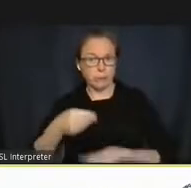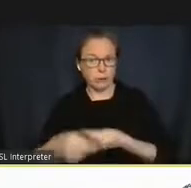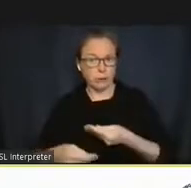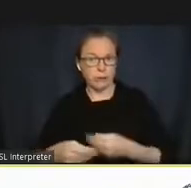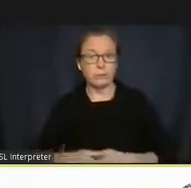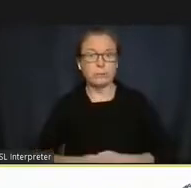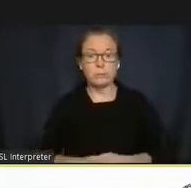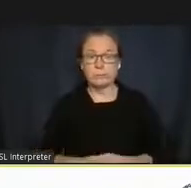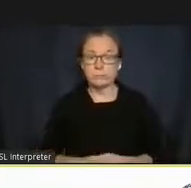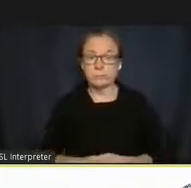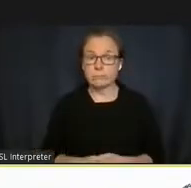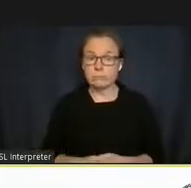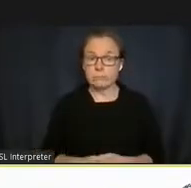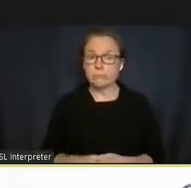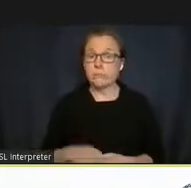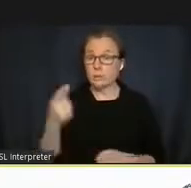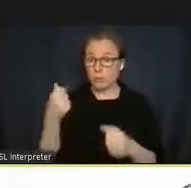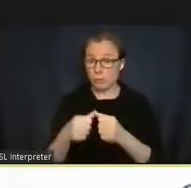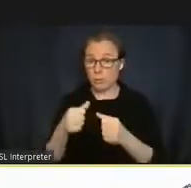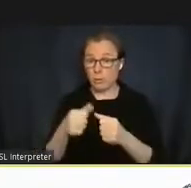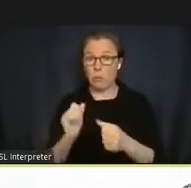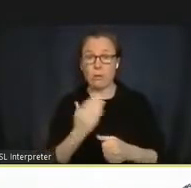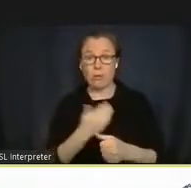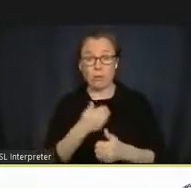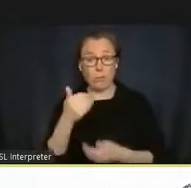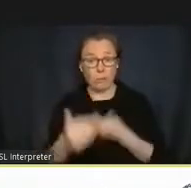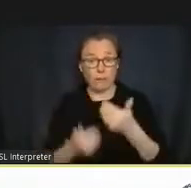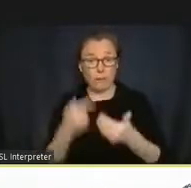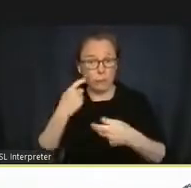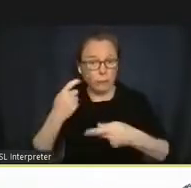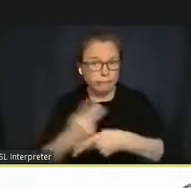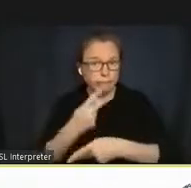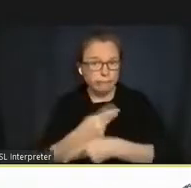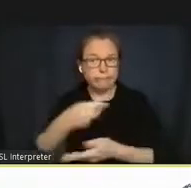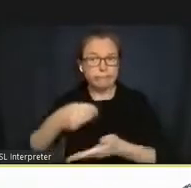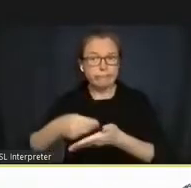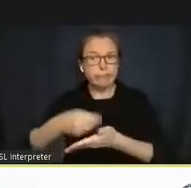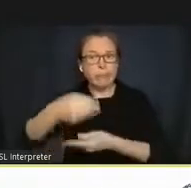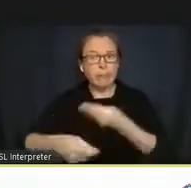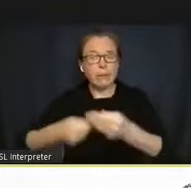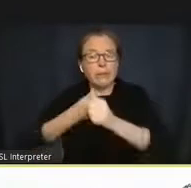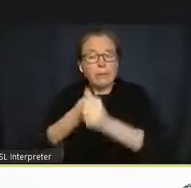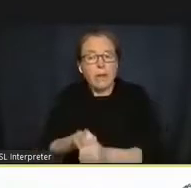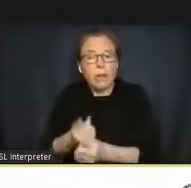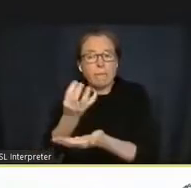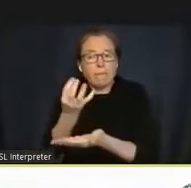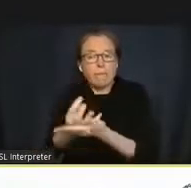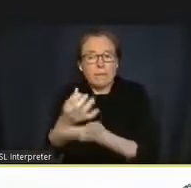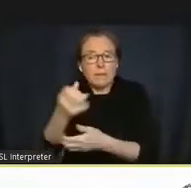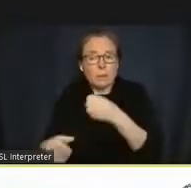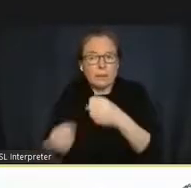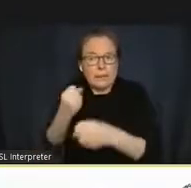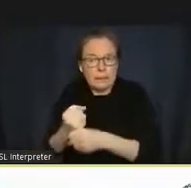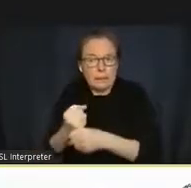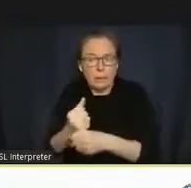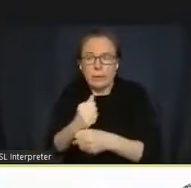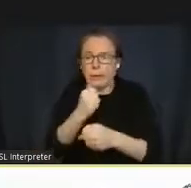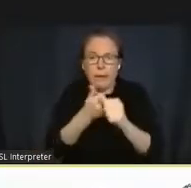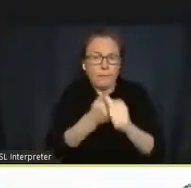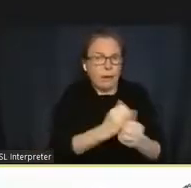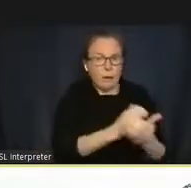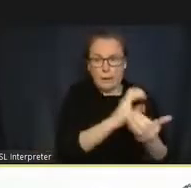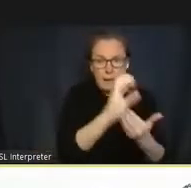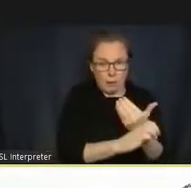As a reminder, the county budget process is a fiscal year cycle rather than a calendar year